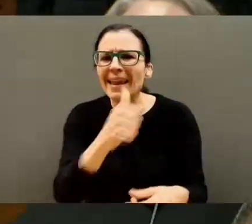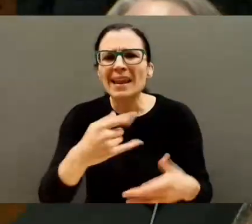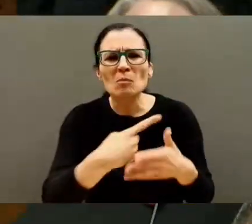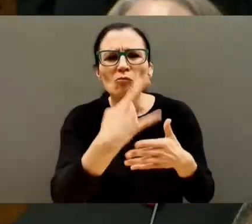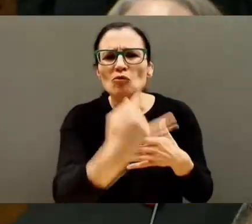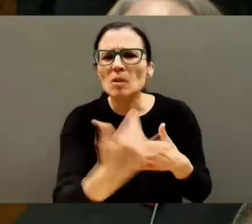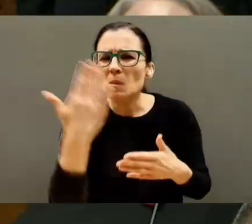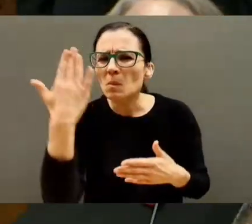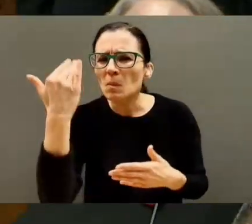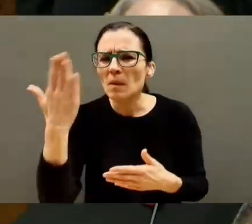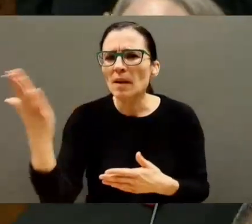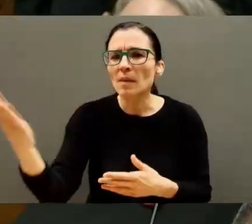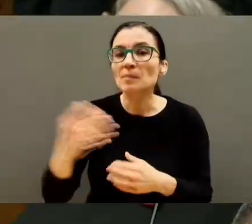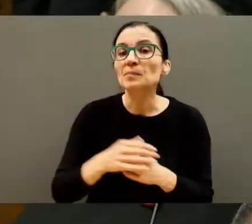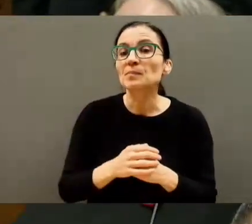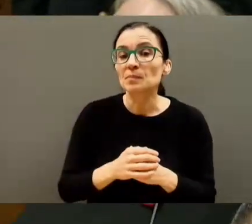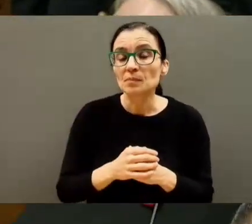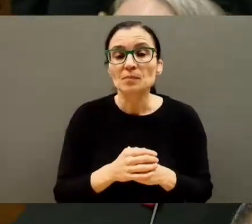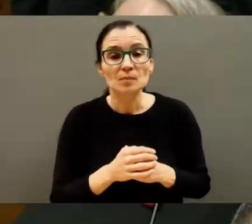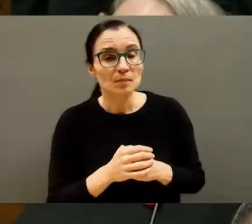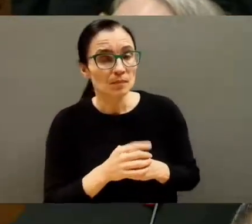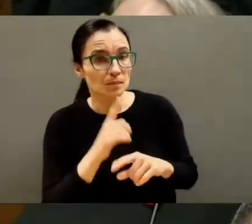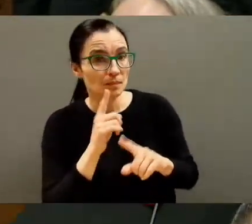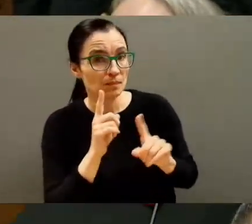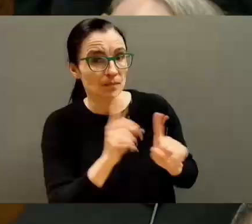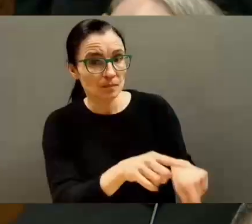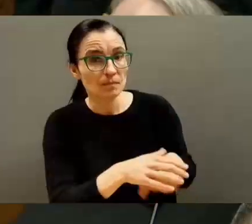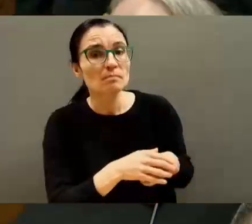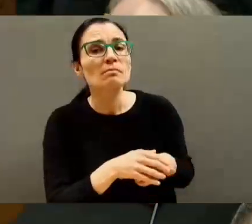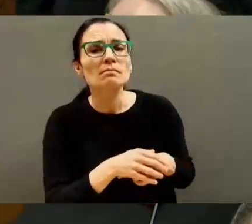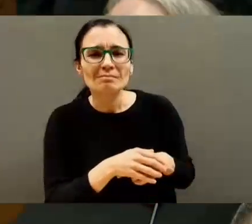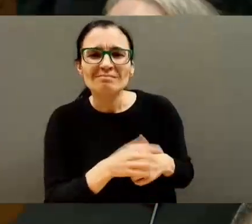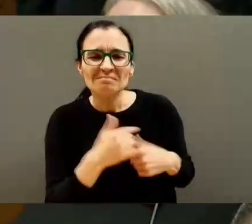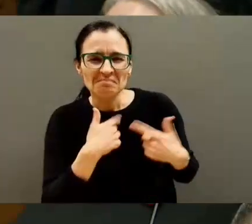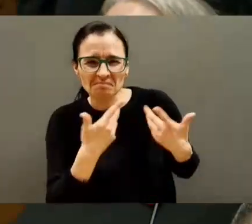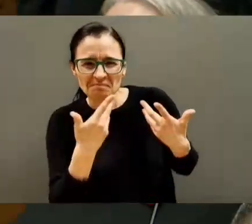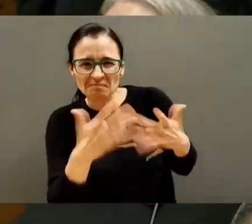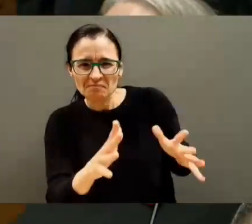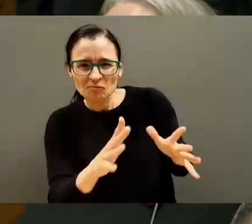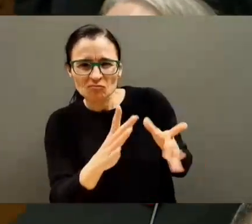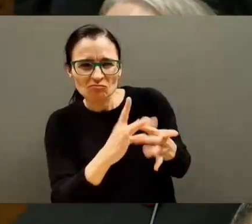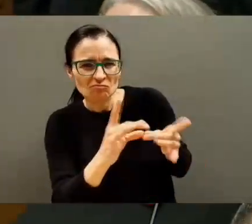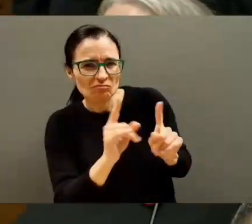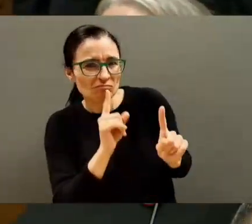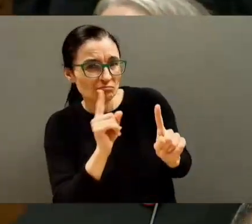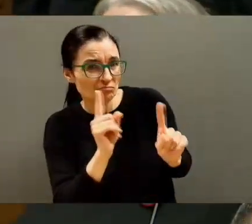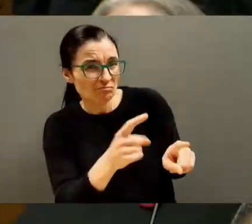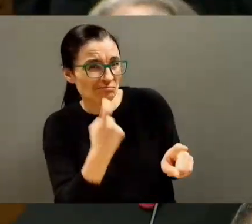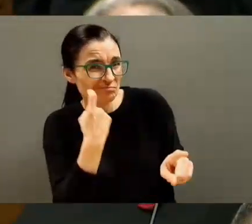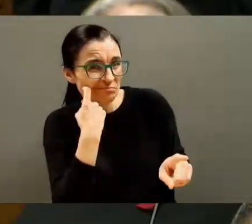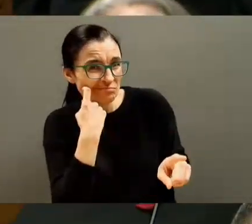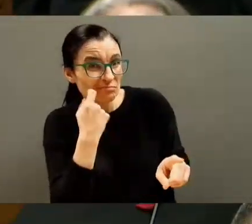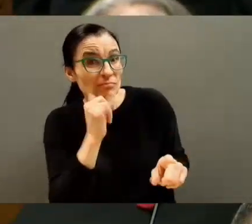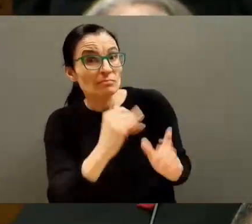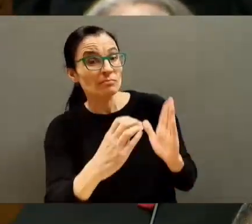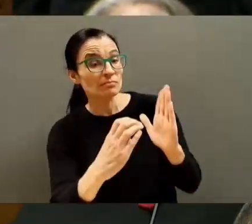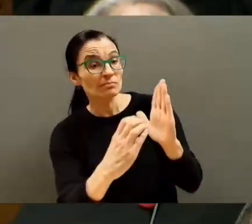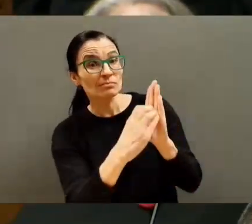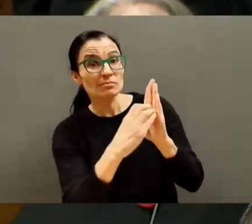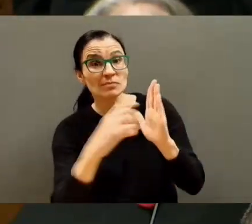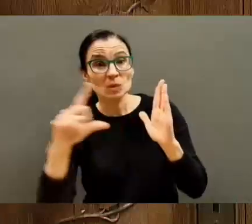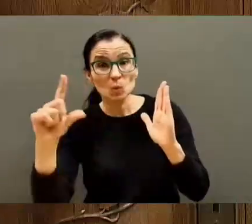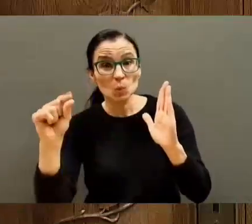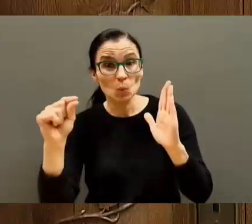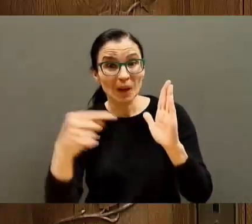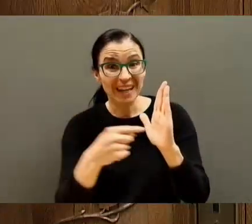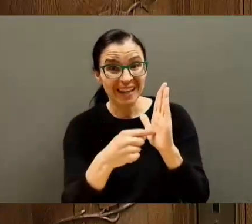we've answered the member's question earlier by explaining that in Section 20 of Member, we should not be talking about